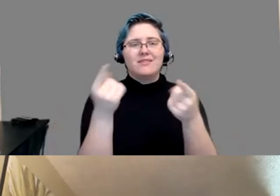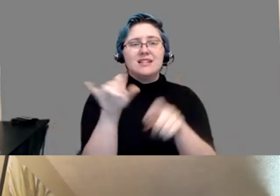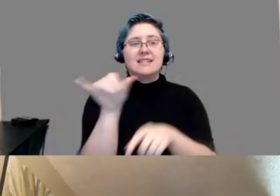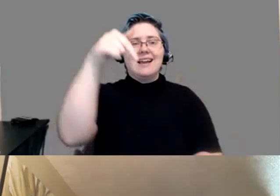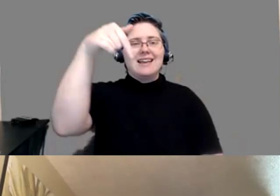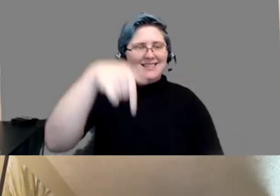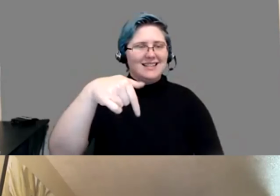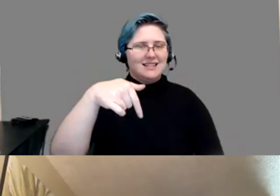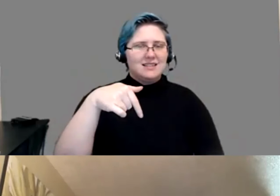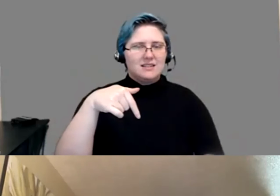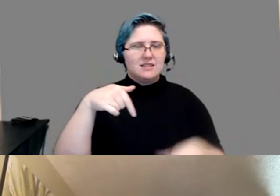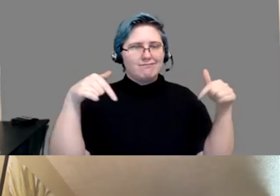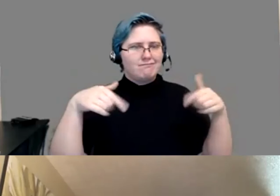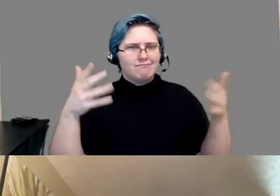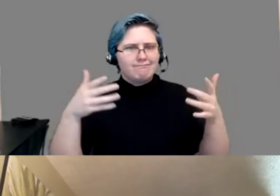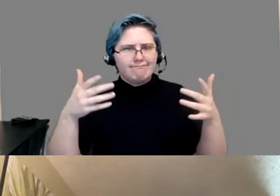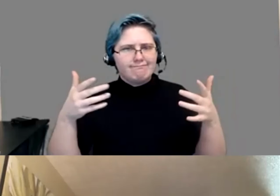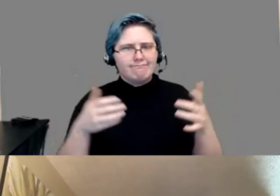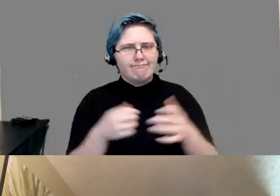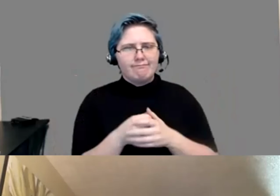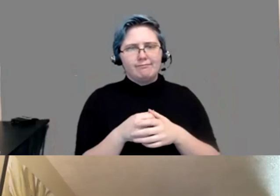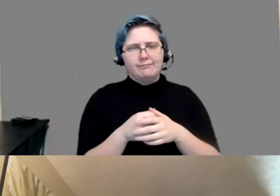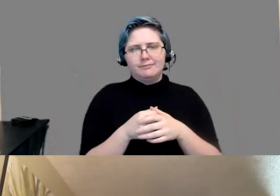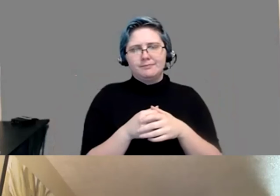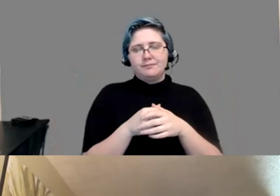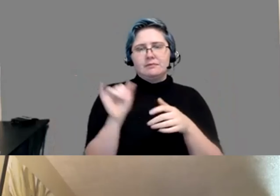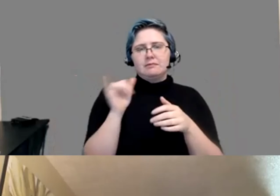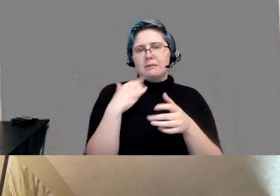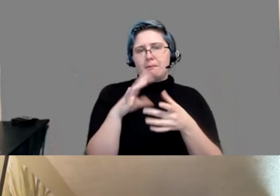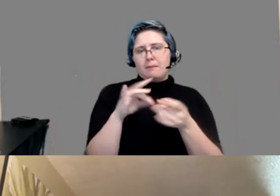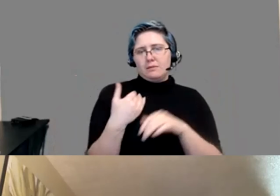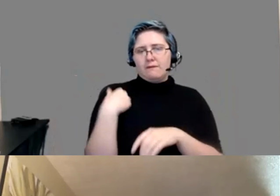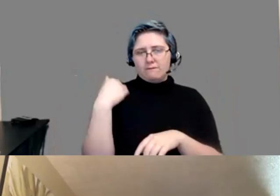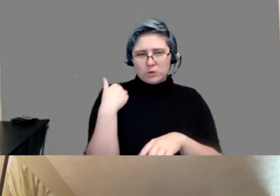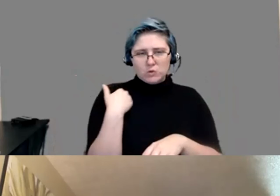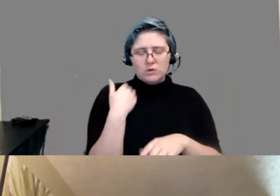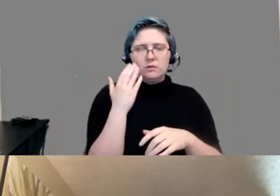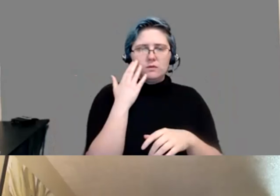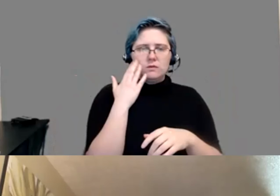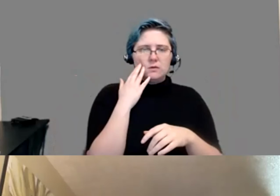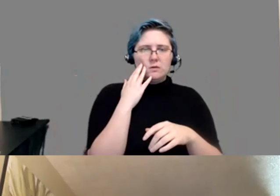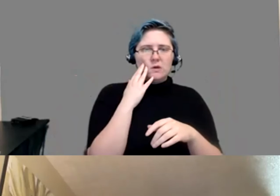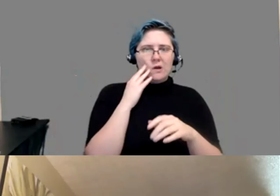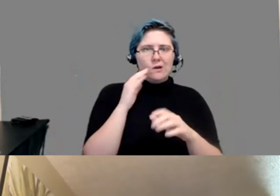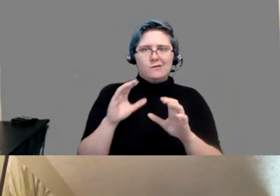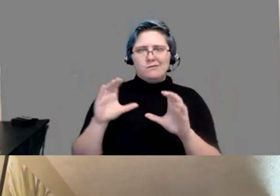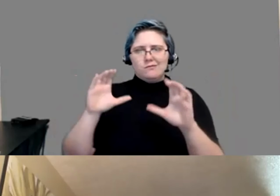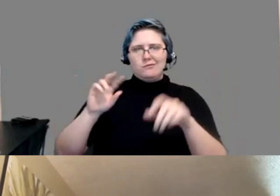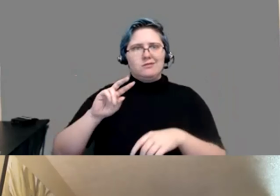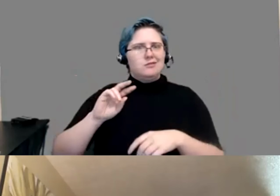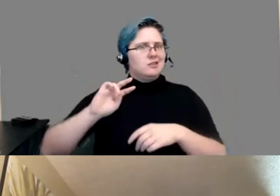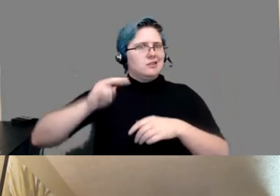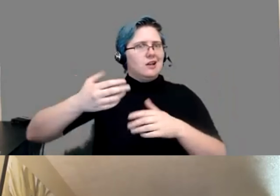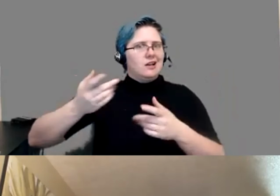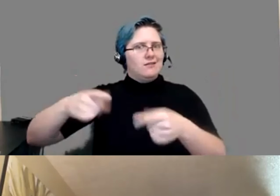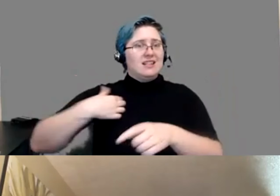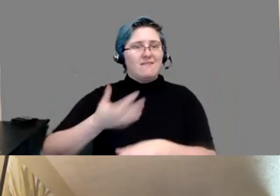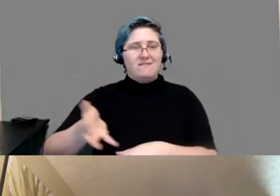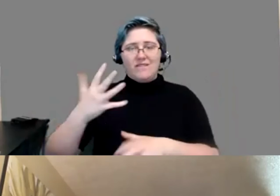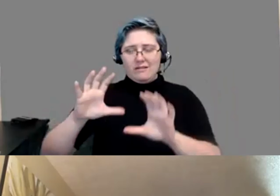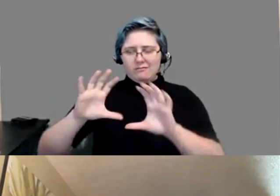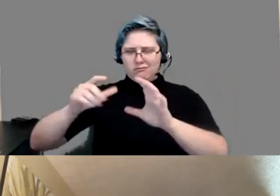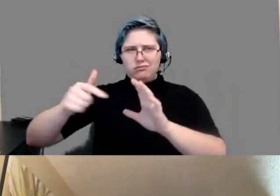events like this one? So as I mentioned, the round 2 events, we have 5 of those coming in the next 5 weeks, and they're going to